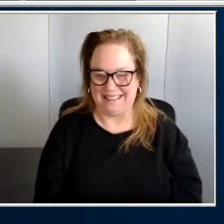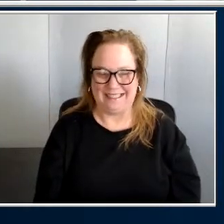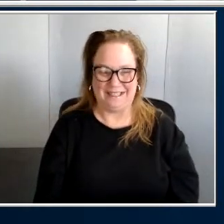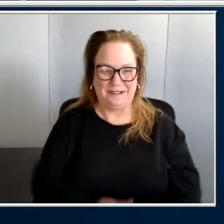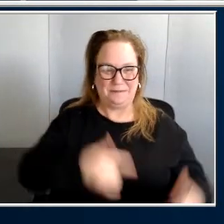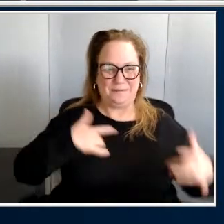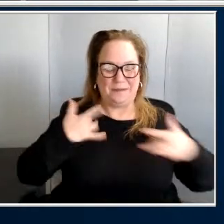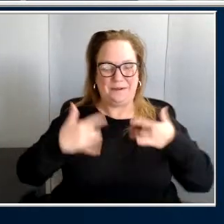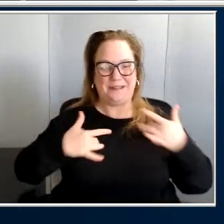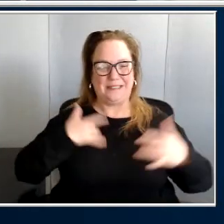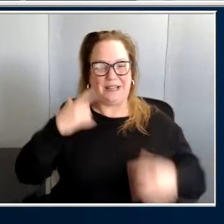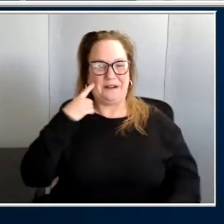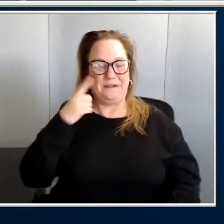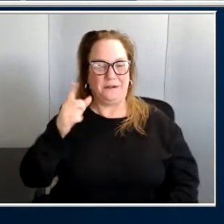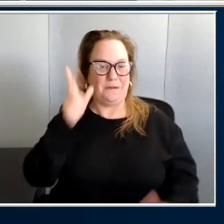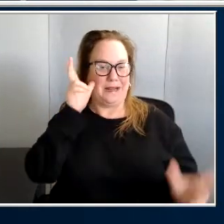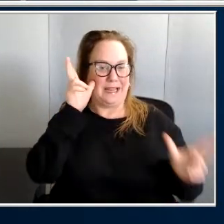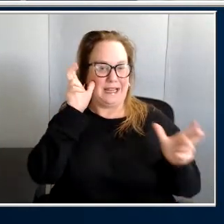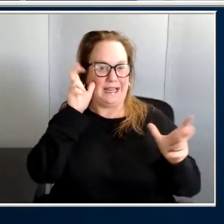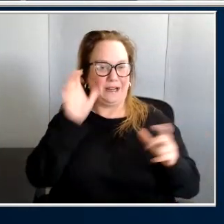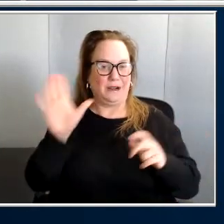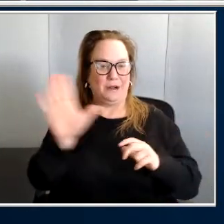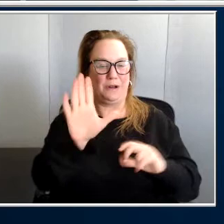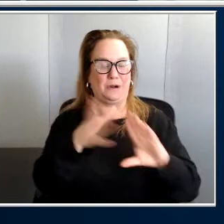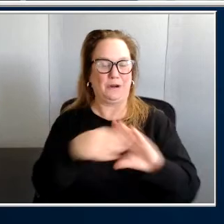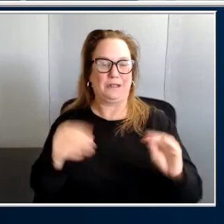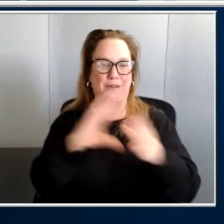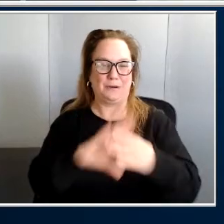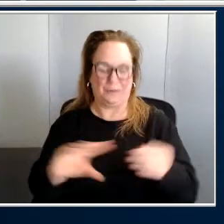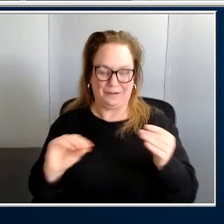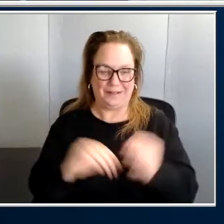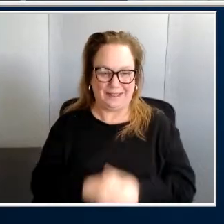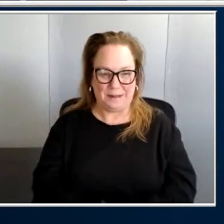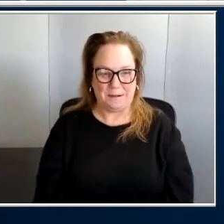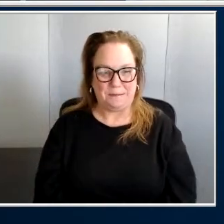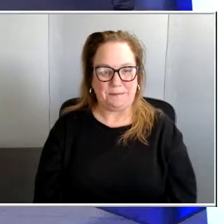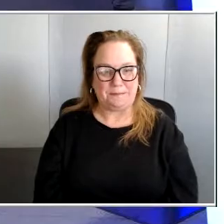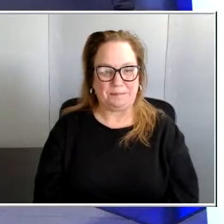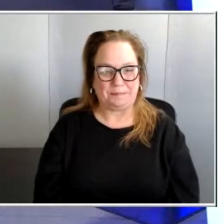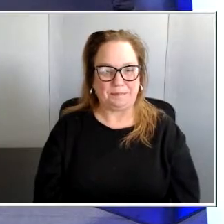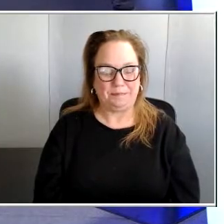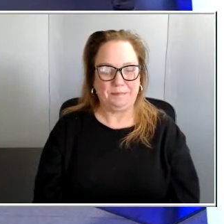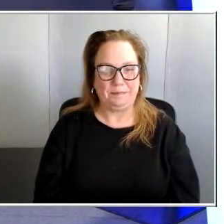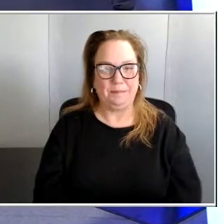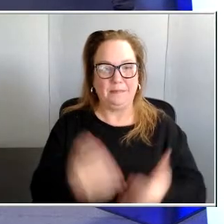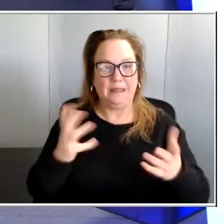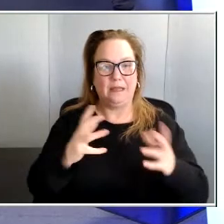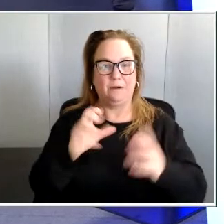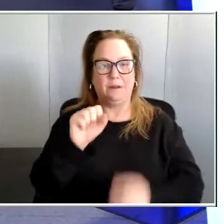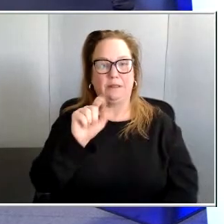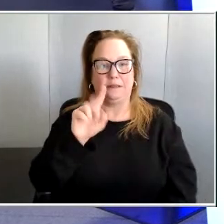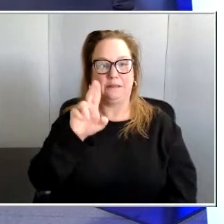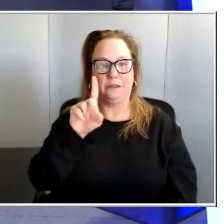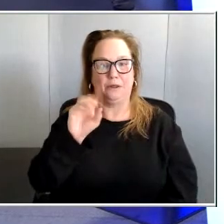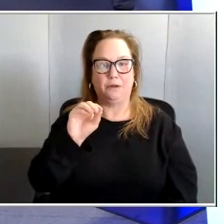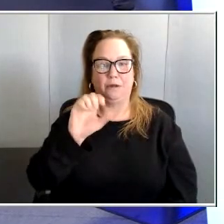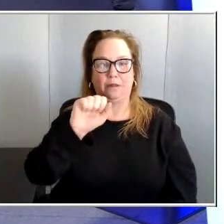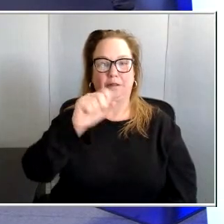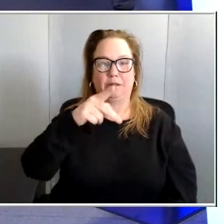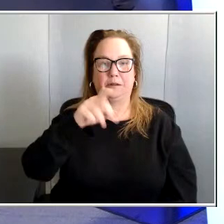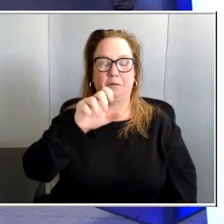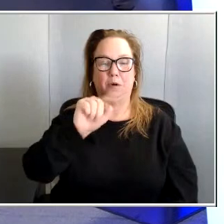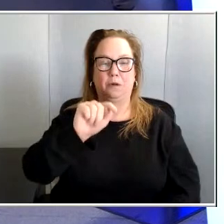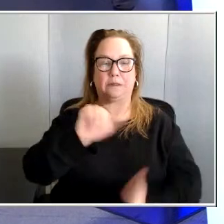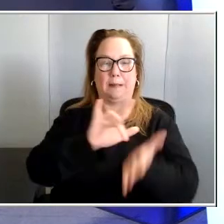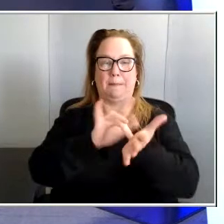We definitely want to hear your comments and your story. And here with me in the studio are two sports medicine professionals who